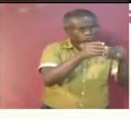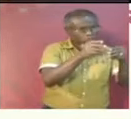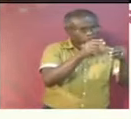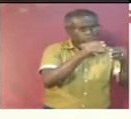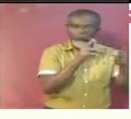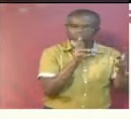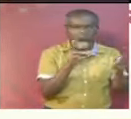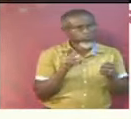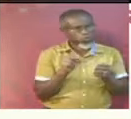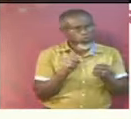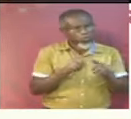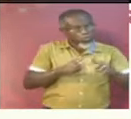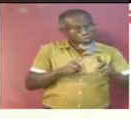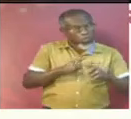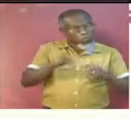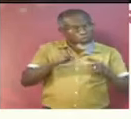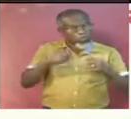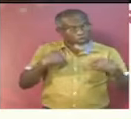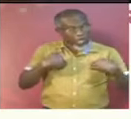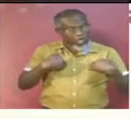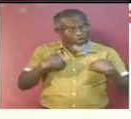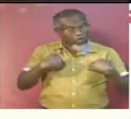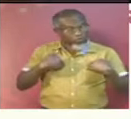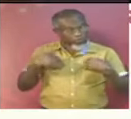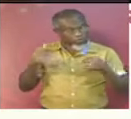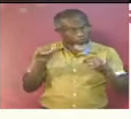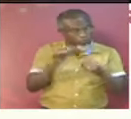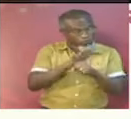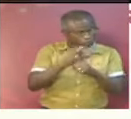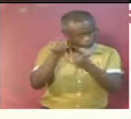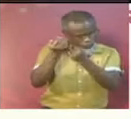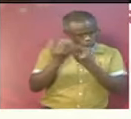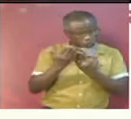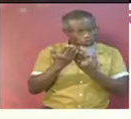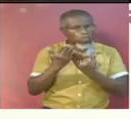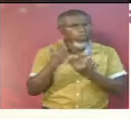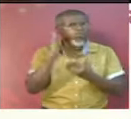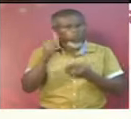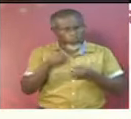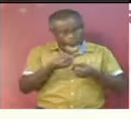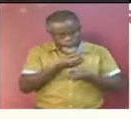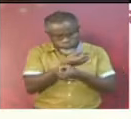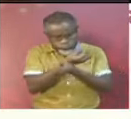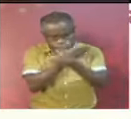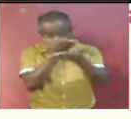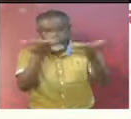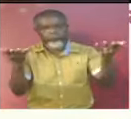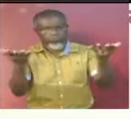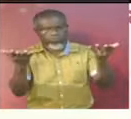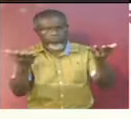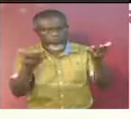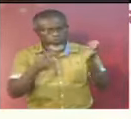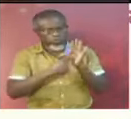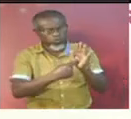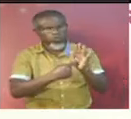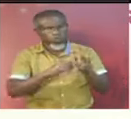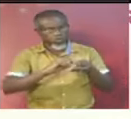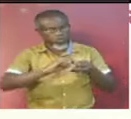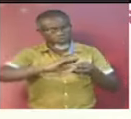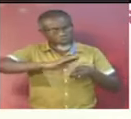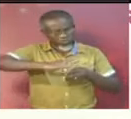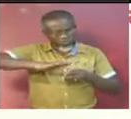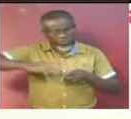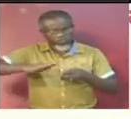that information becomes sufficiently complete, then we'll be able to share that disaggregation when that